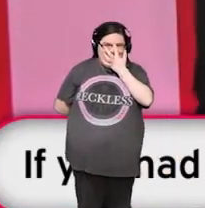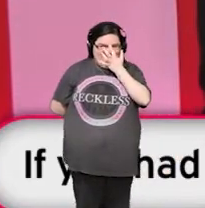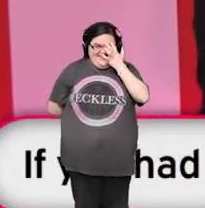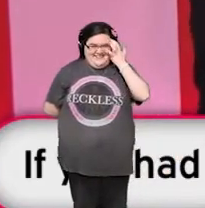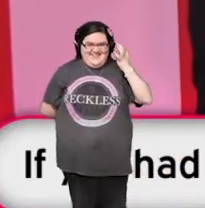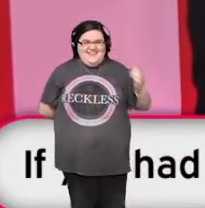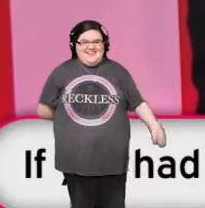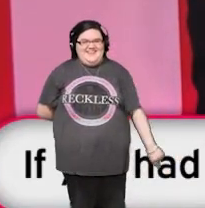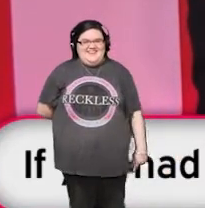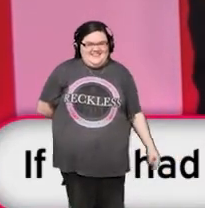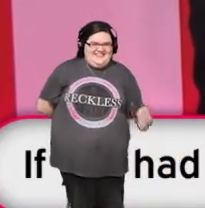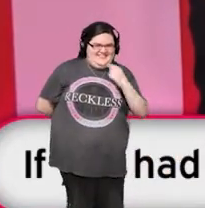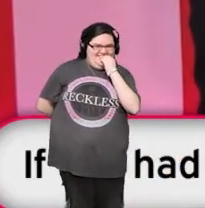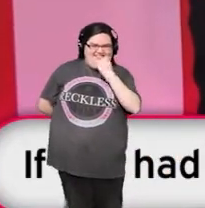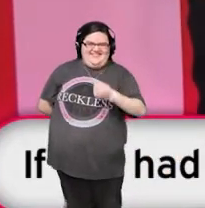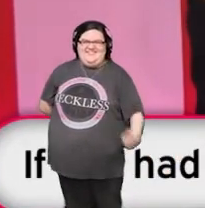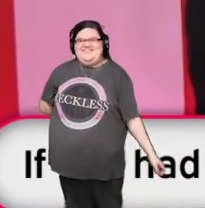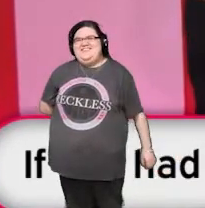Shoes say shoe.